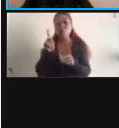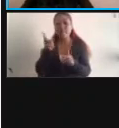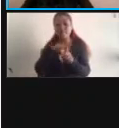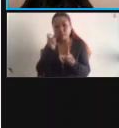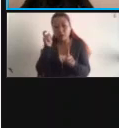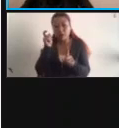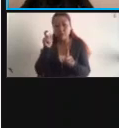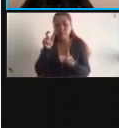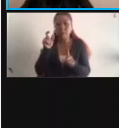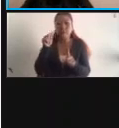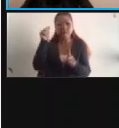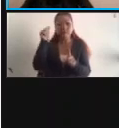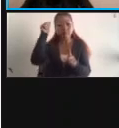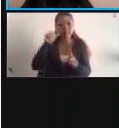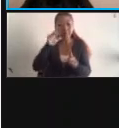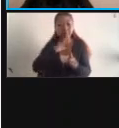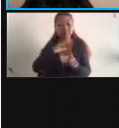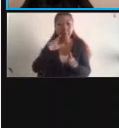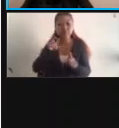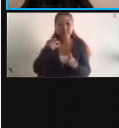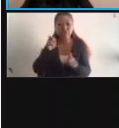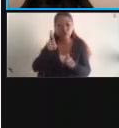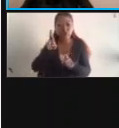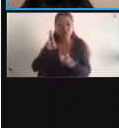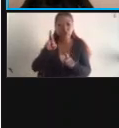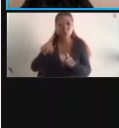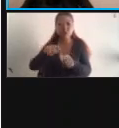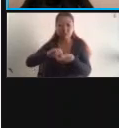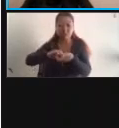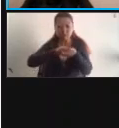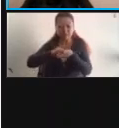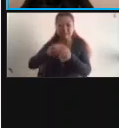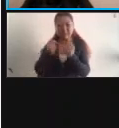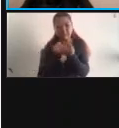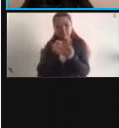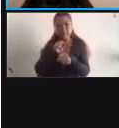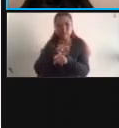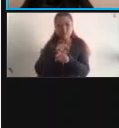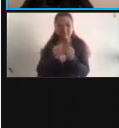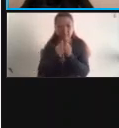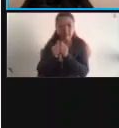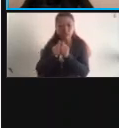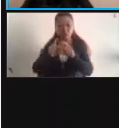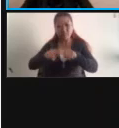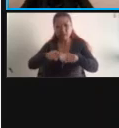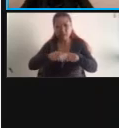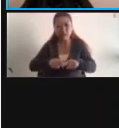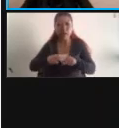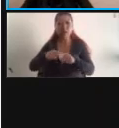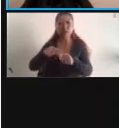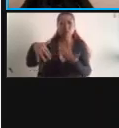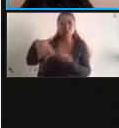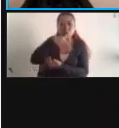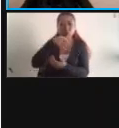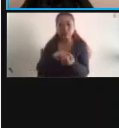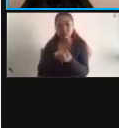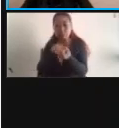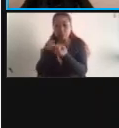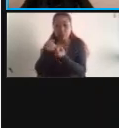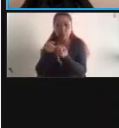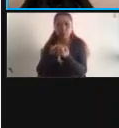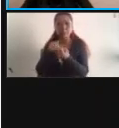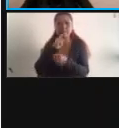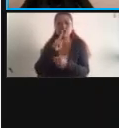will need to work together as a team. They'll need to rely on one another for social support, keep interpersonal conflicts